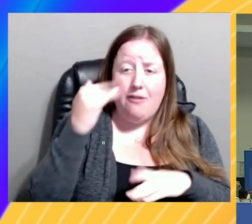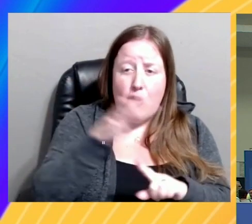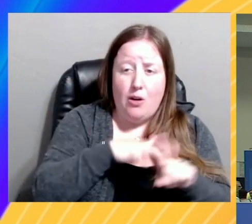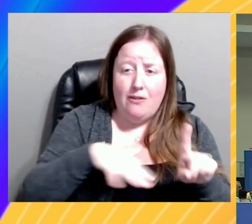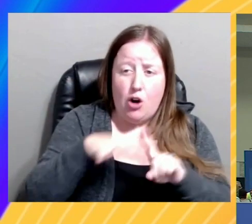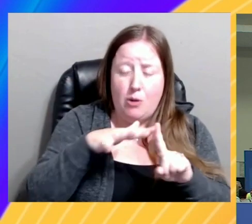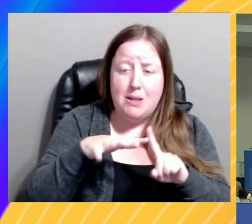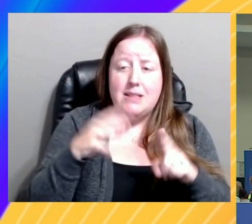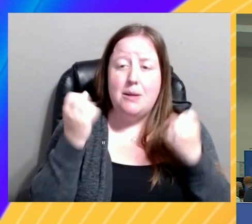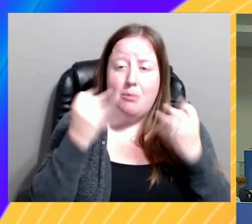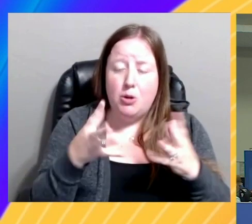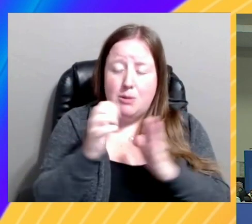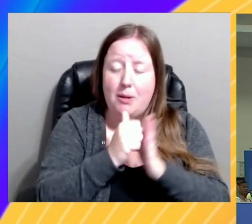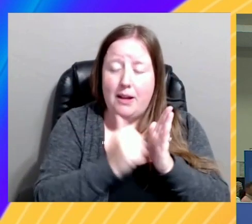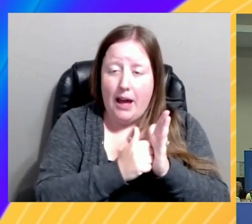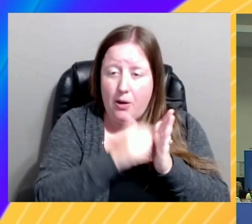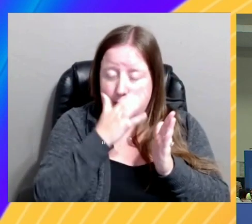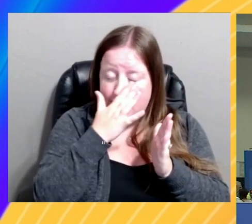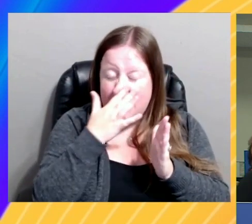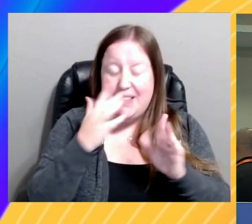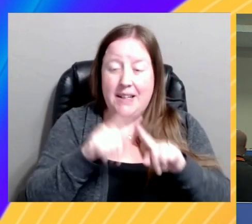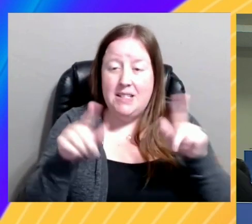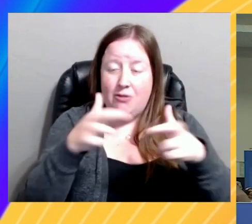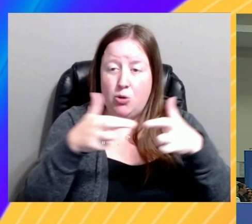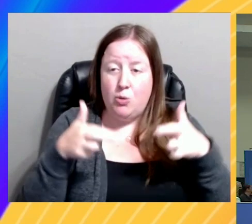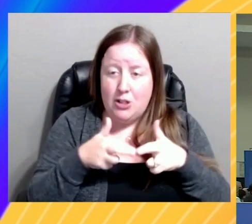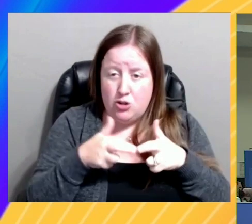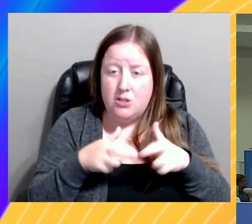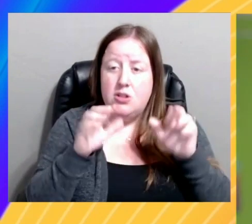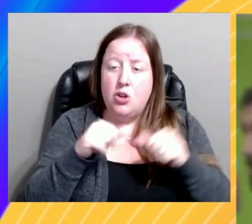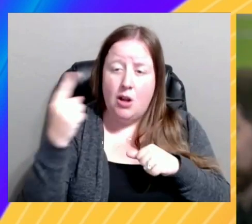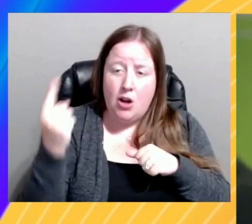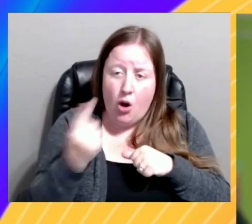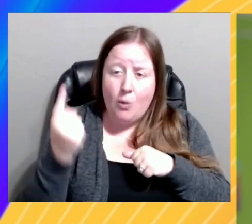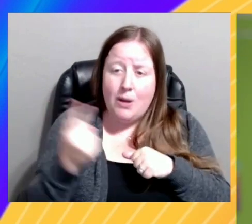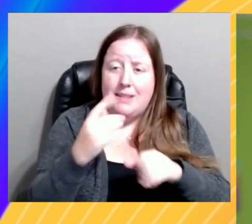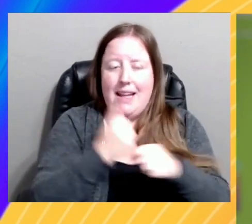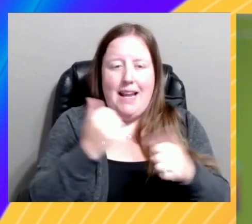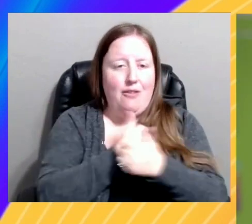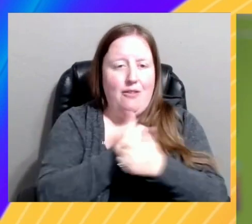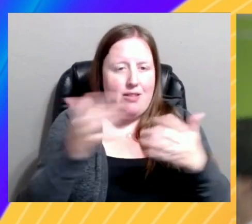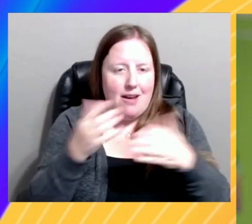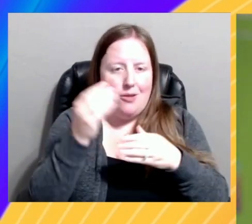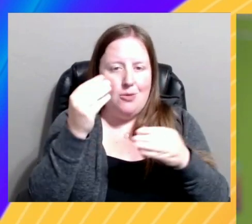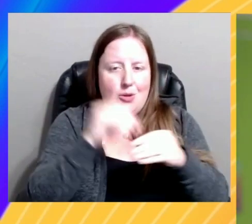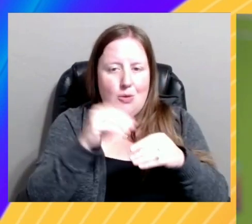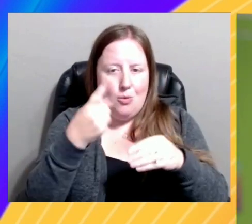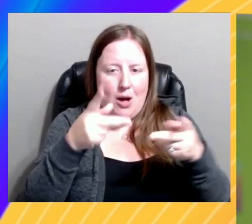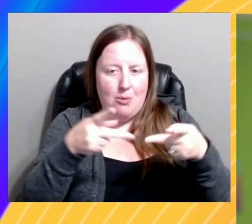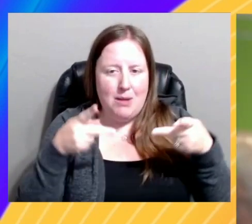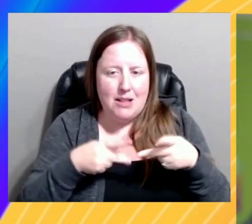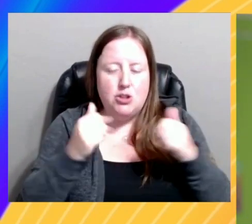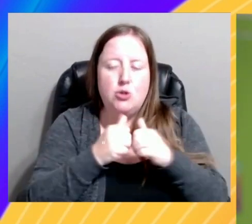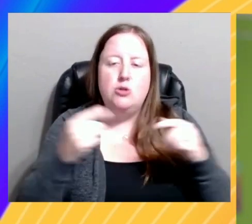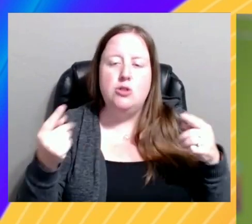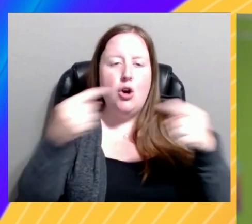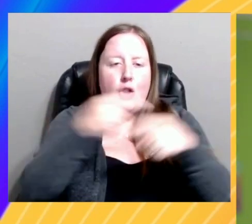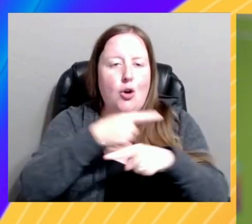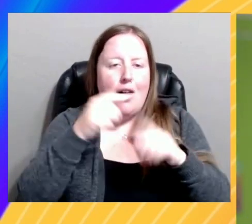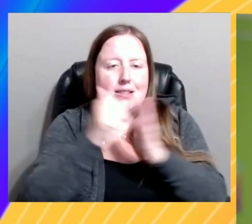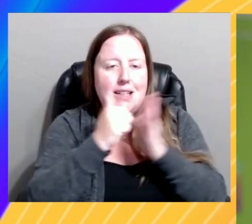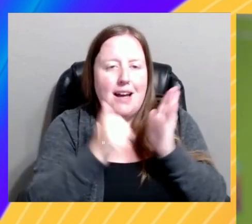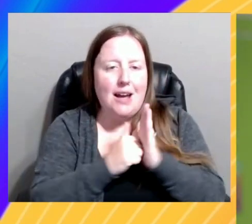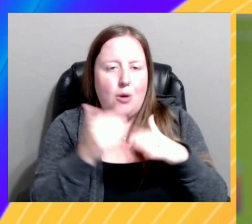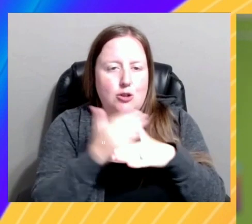and even in different regions, you can always get everything at one place using cross-account sharing. That's another feature that